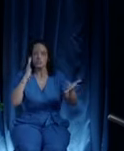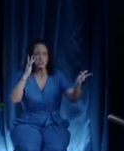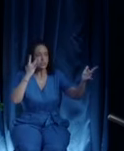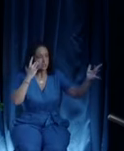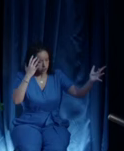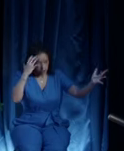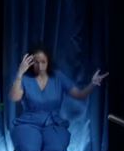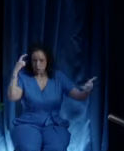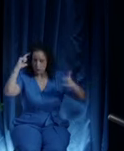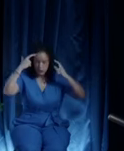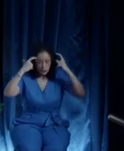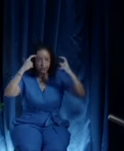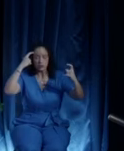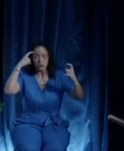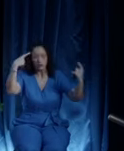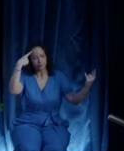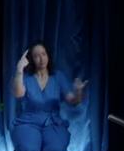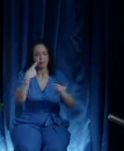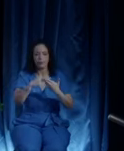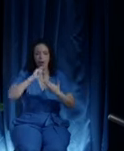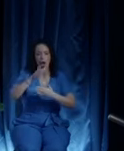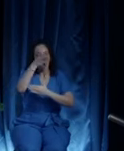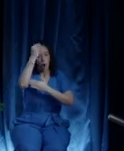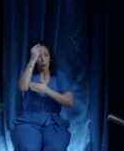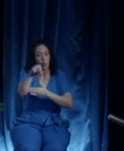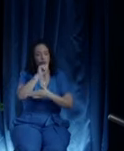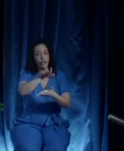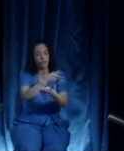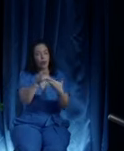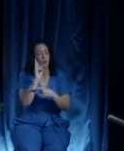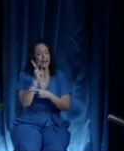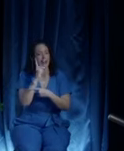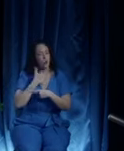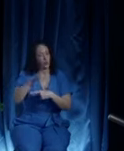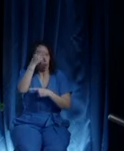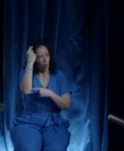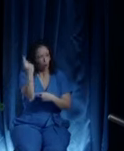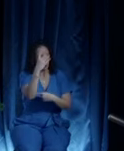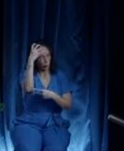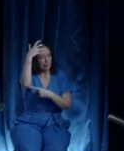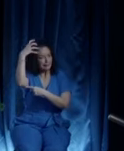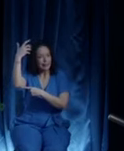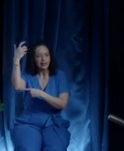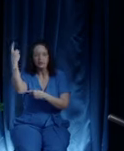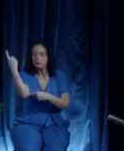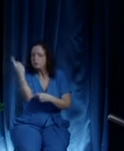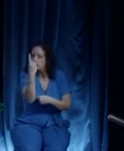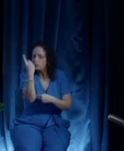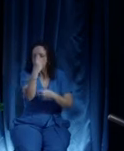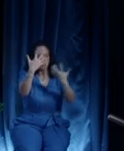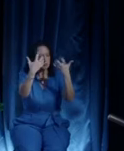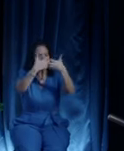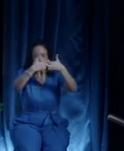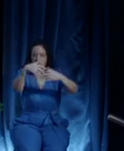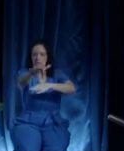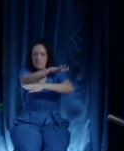and having a project, I kind of relearned the rhyme, and I thought I'd like to find out who all these people were and what they did, and how they fitted together. You know, we know